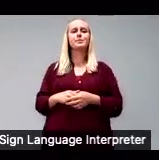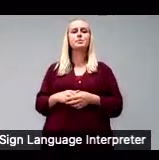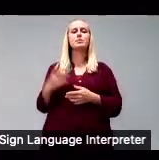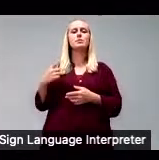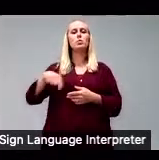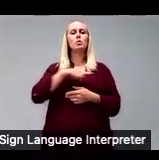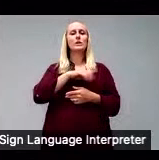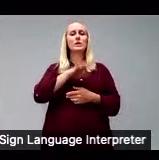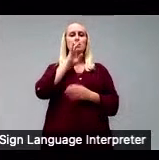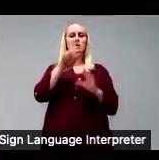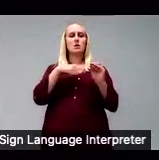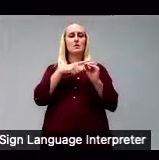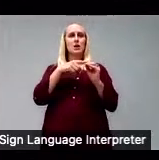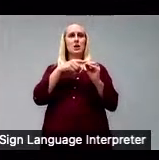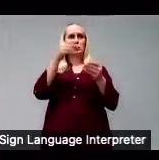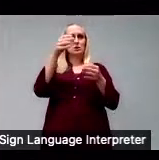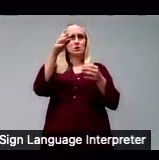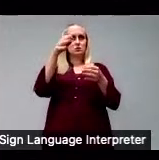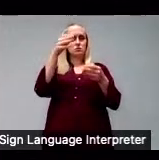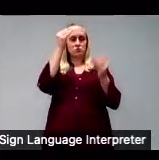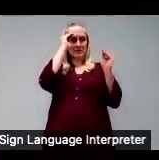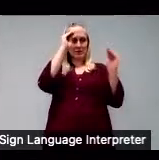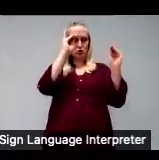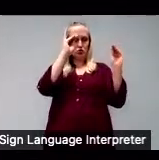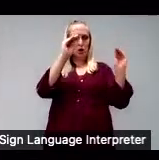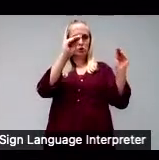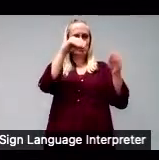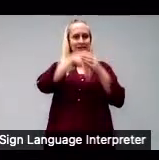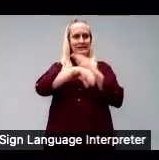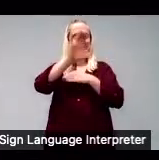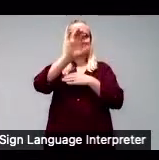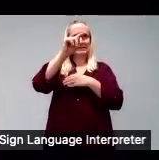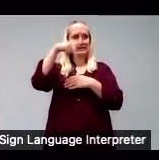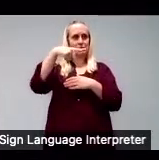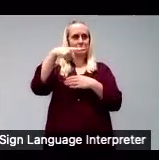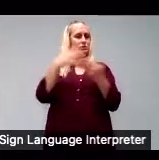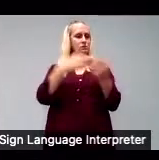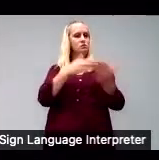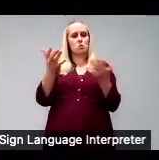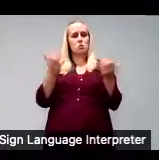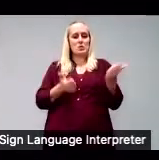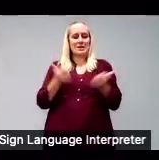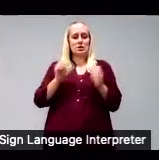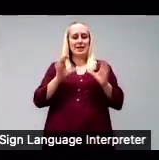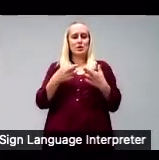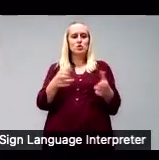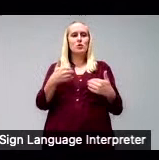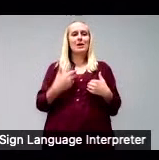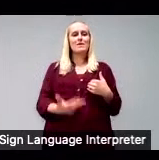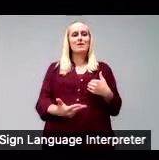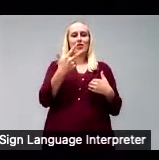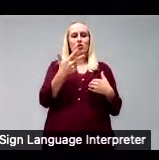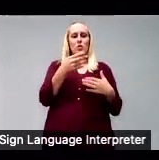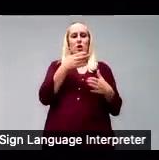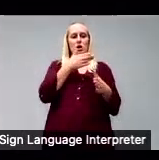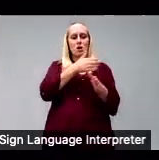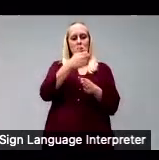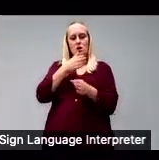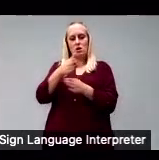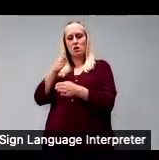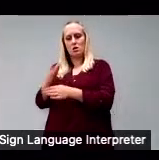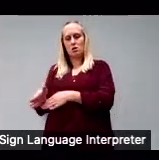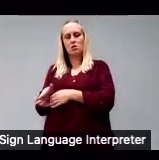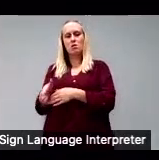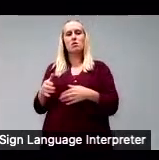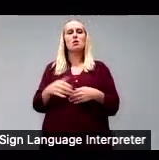about instruction in the CTP programs, regardless of which classroom you're in, we really have three sort of core instructional areas that we focus